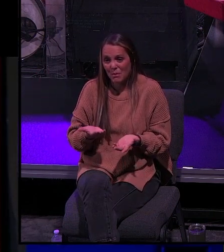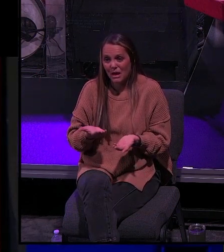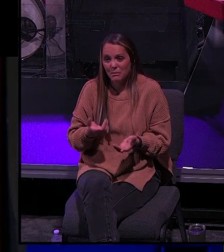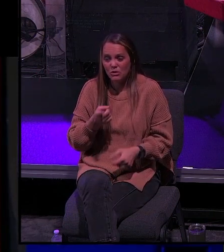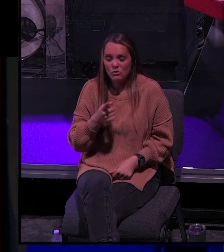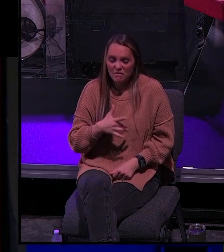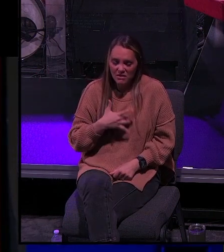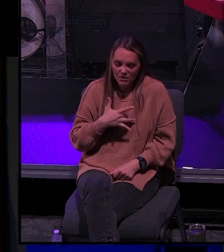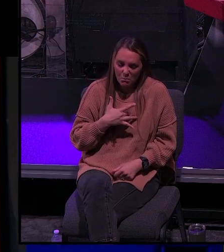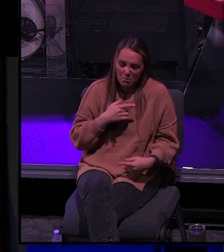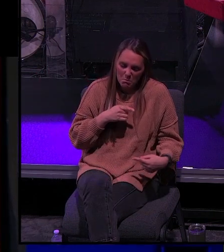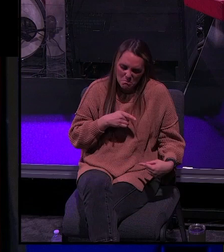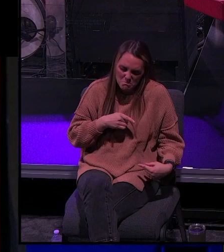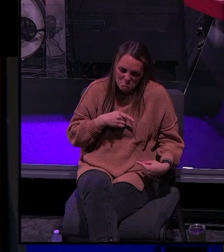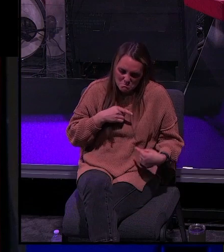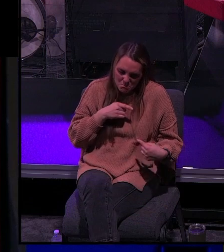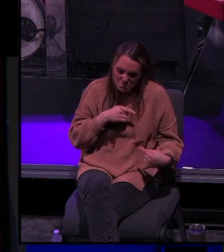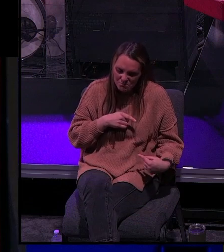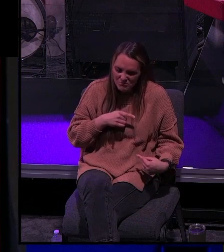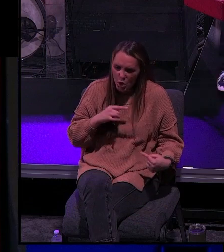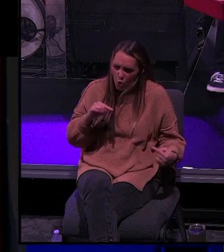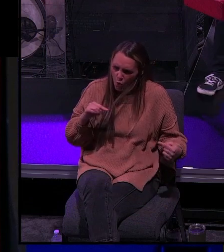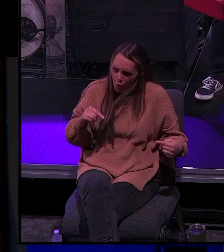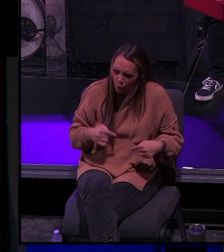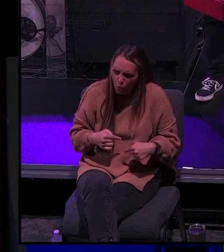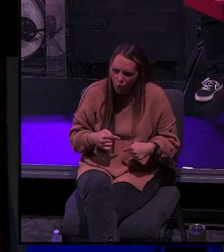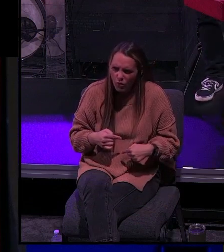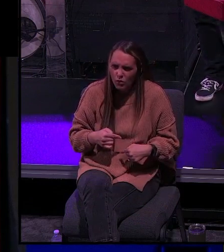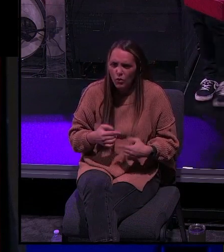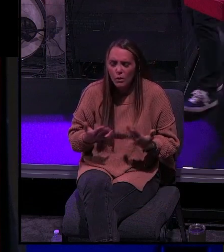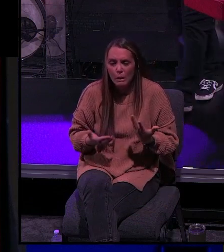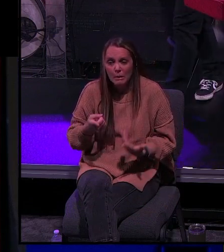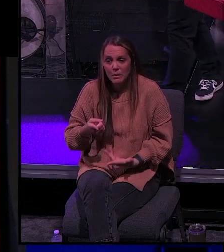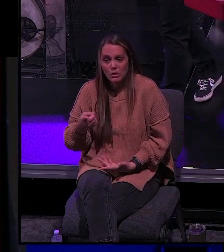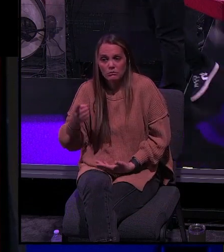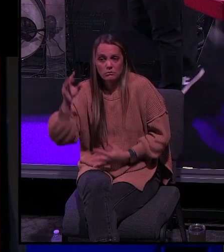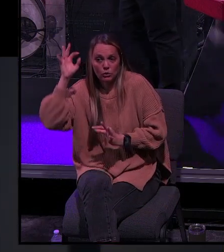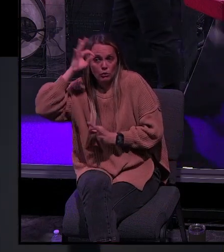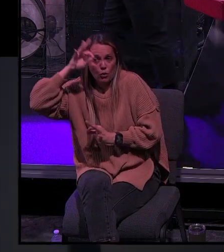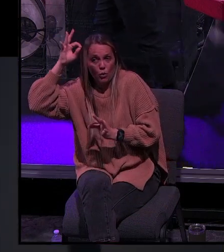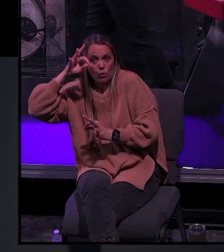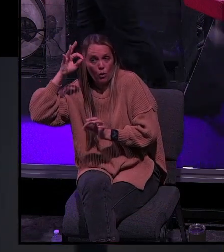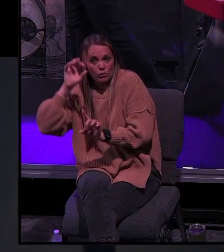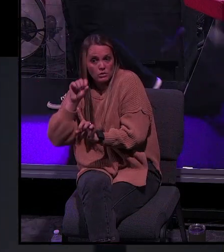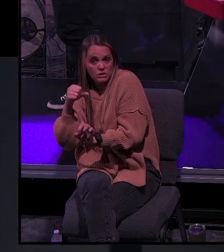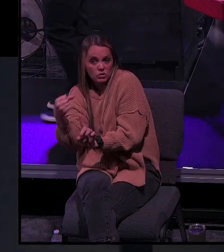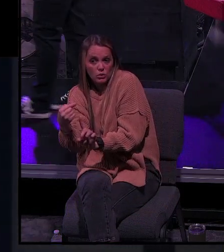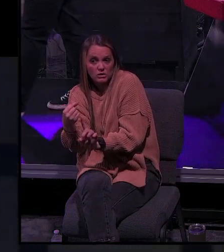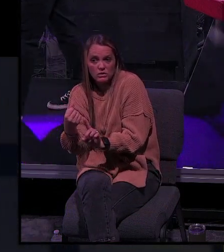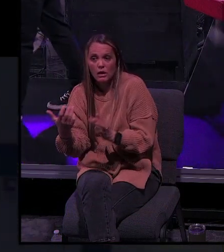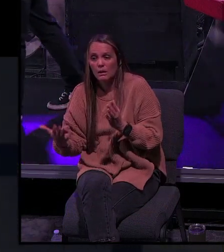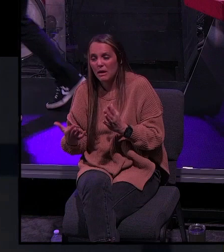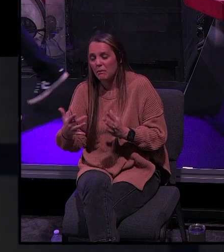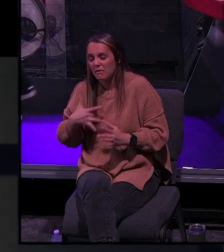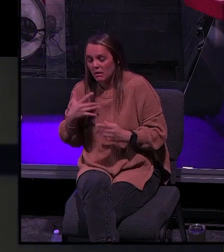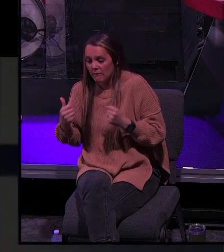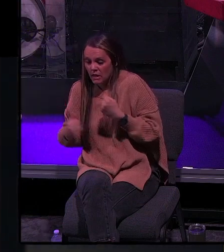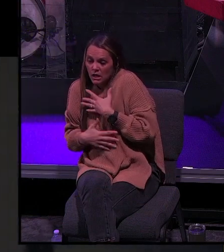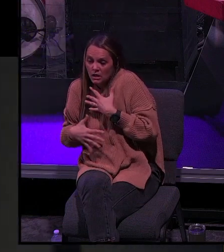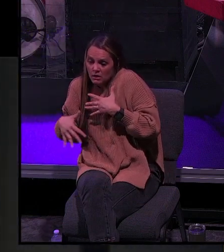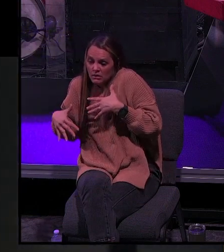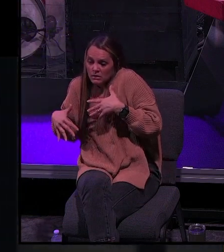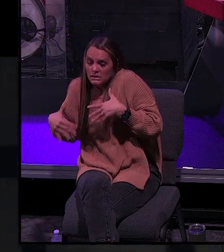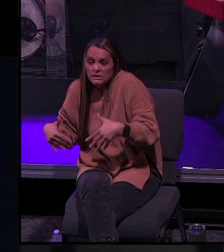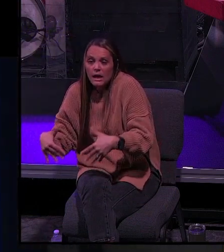pain. It's a place of uncertainty. It's a place of fear, anxiety,